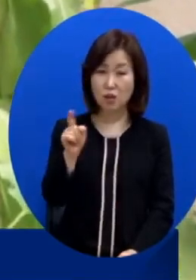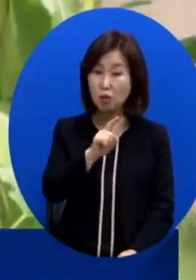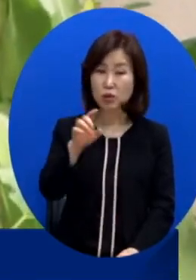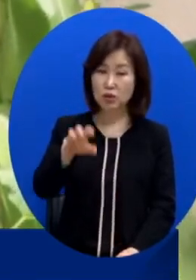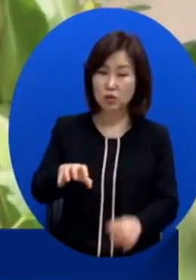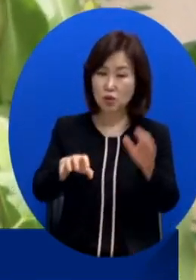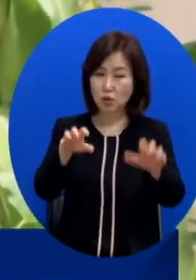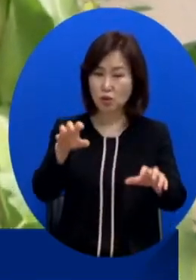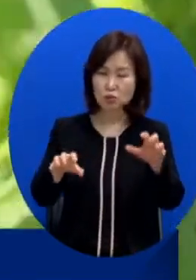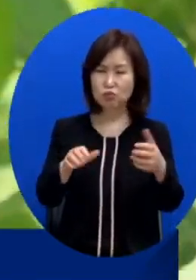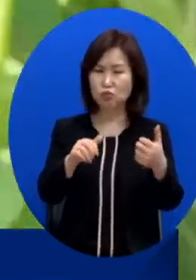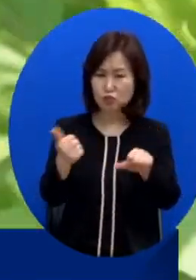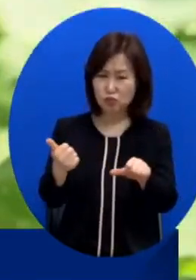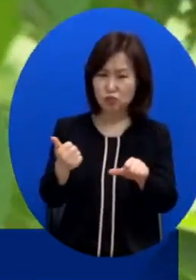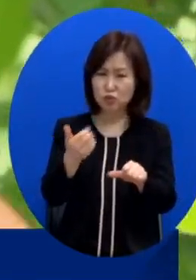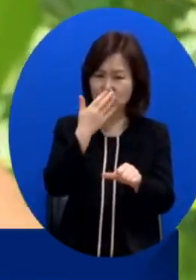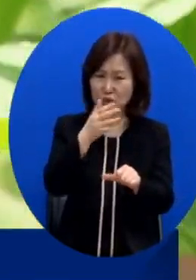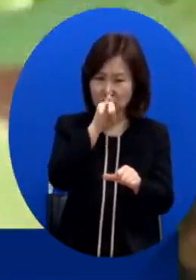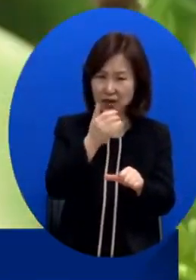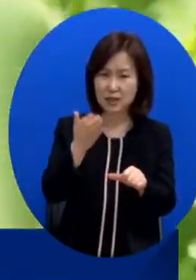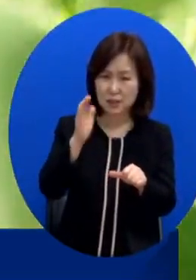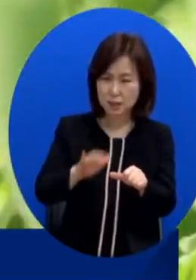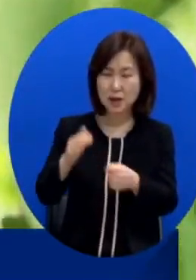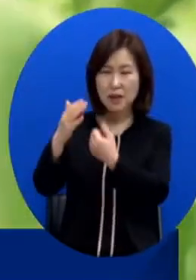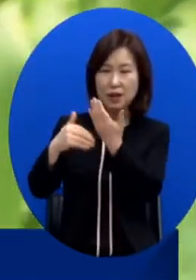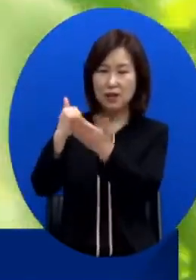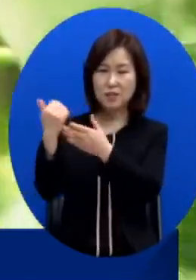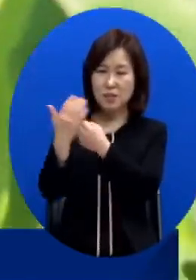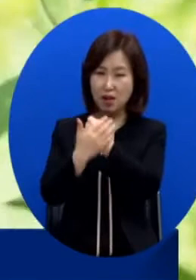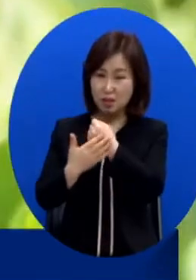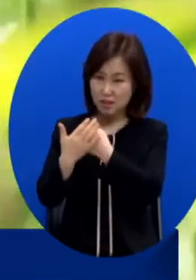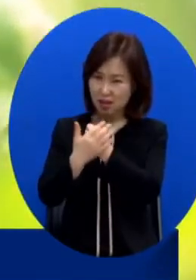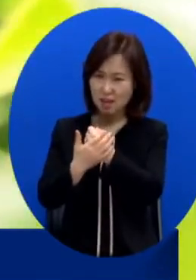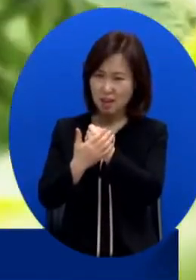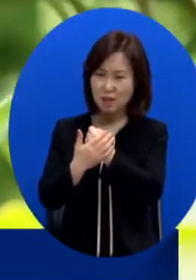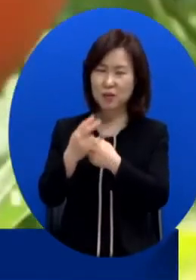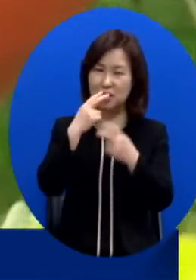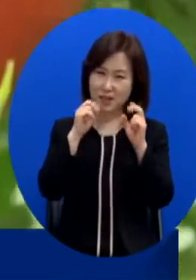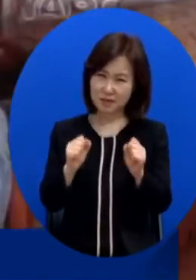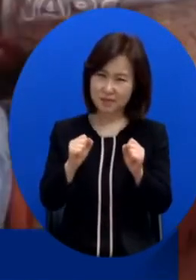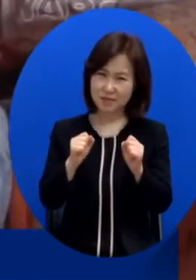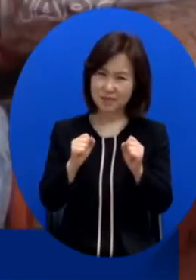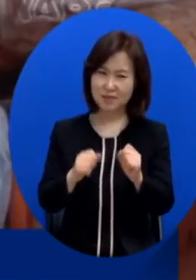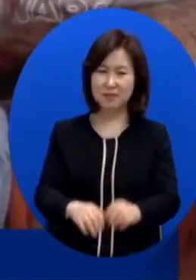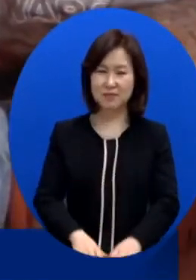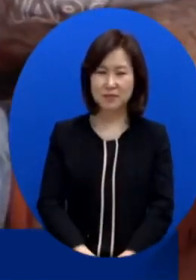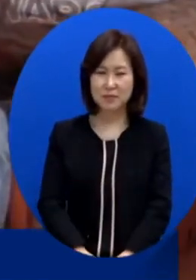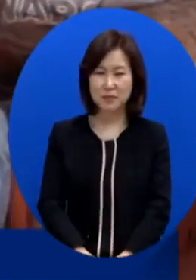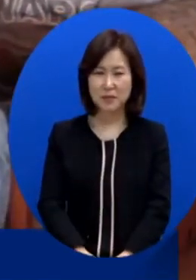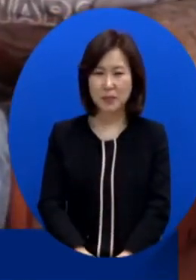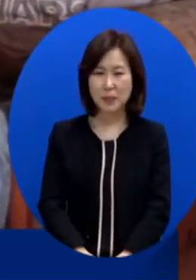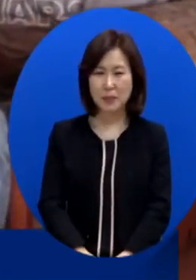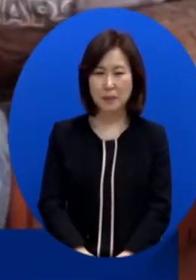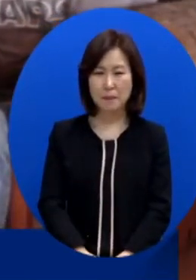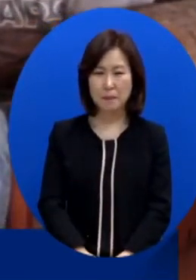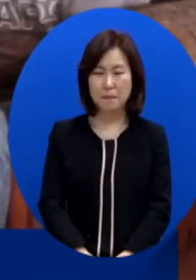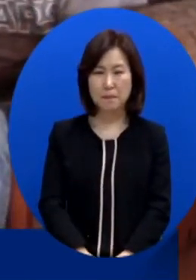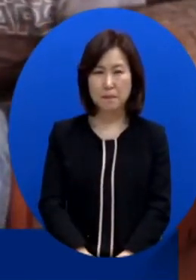could have been crying because I am no more. I was just saved by his